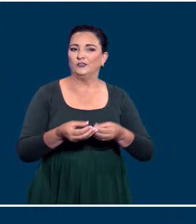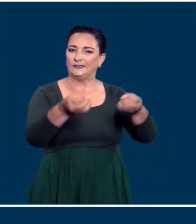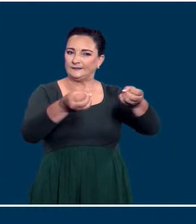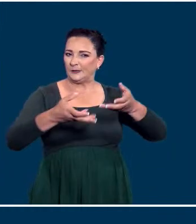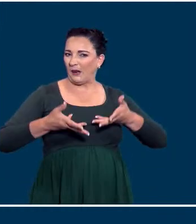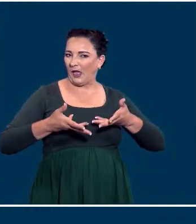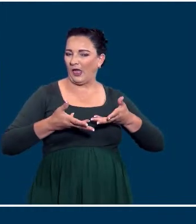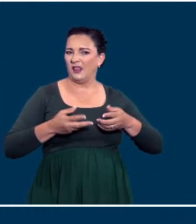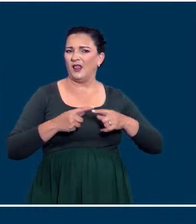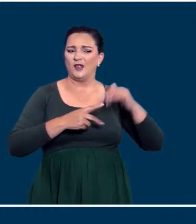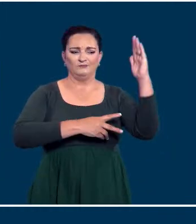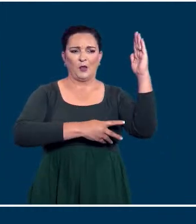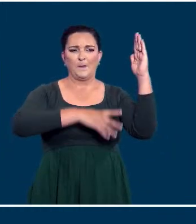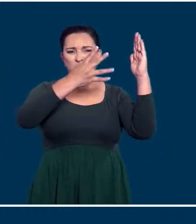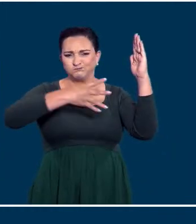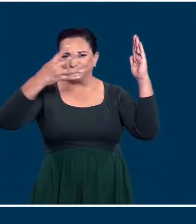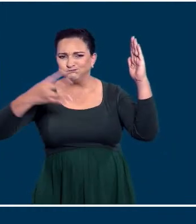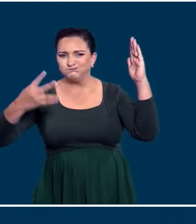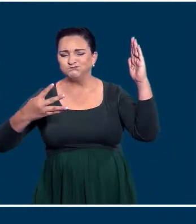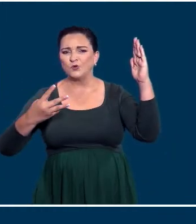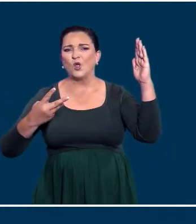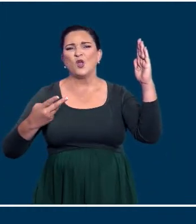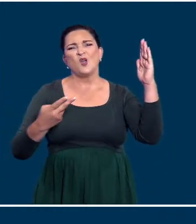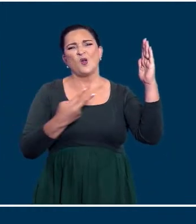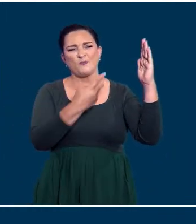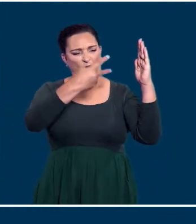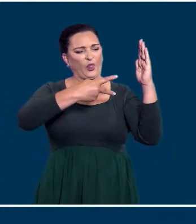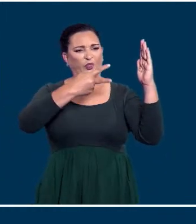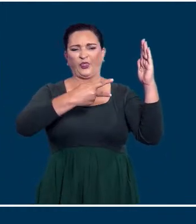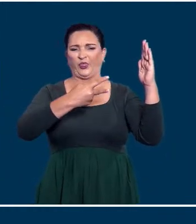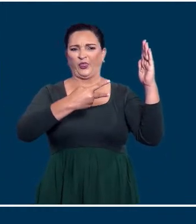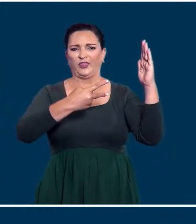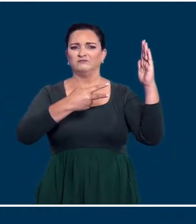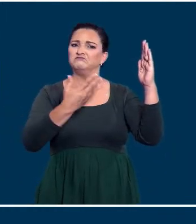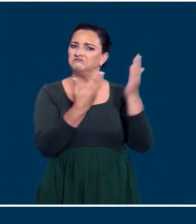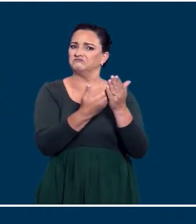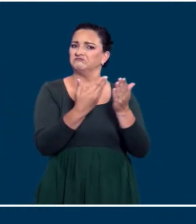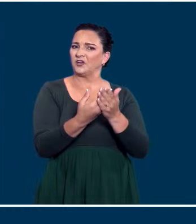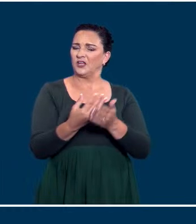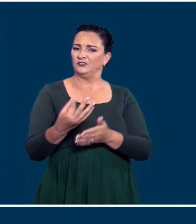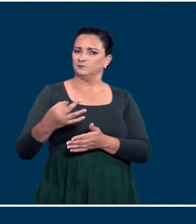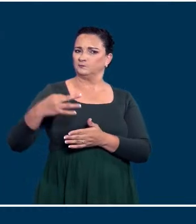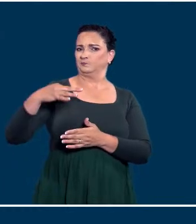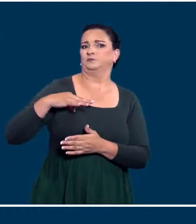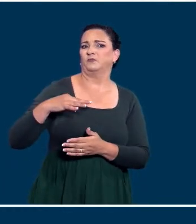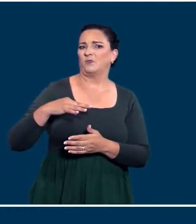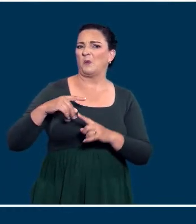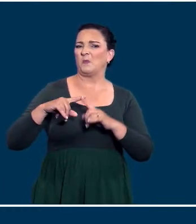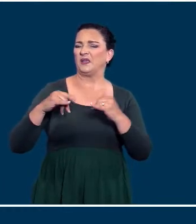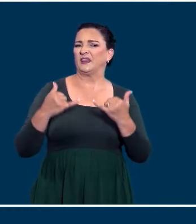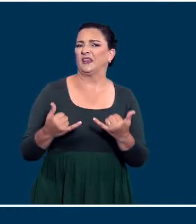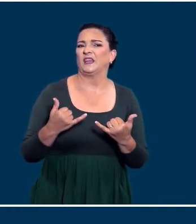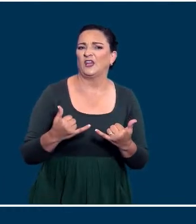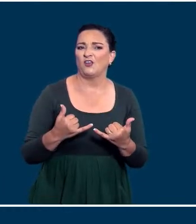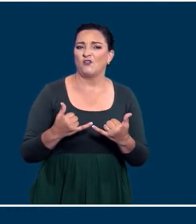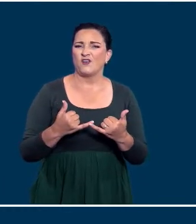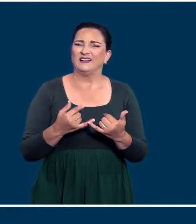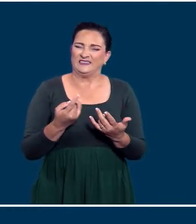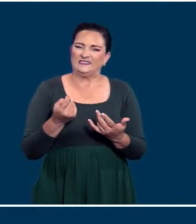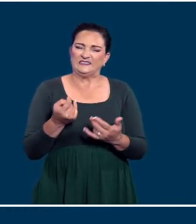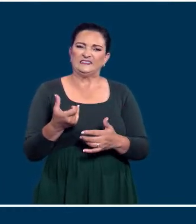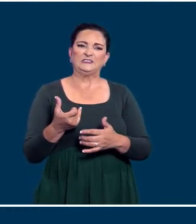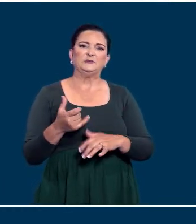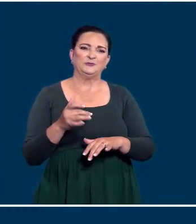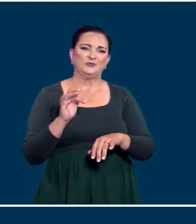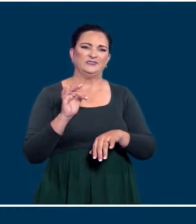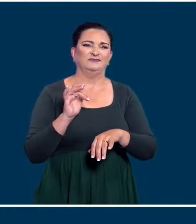both are contributing to this, to a weak investment profile, and that investment profile is pretty critical to growth, as I will show